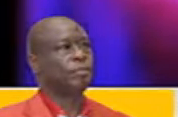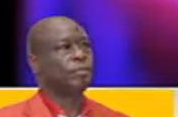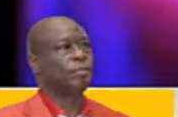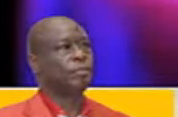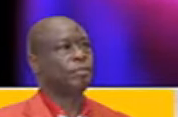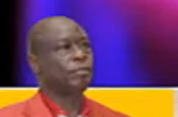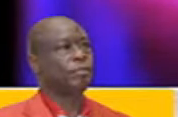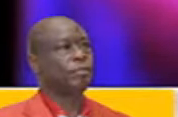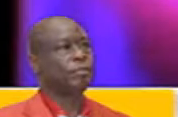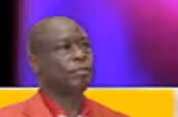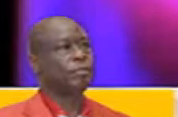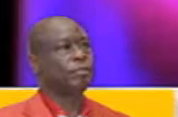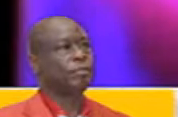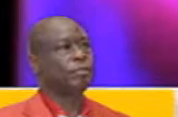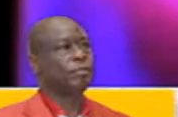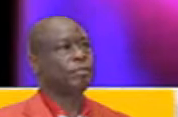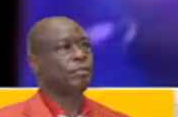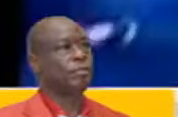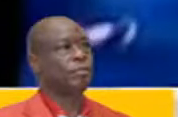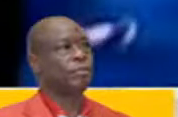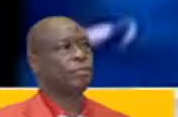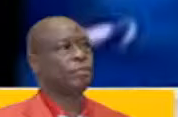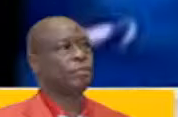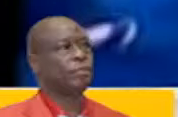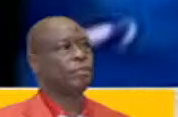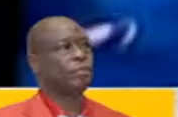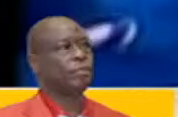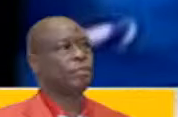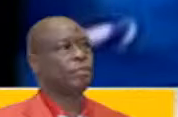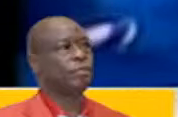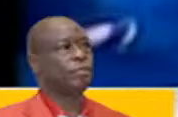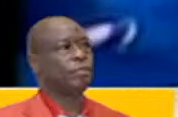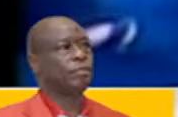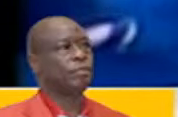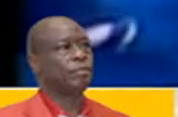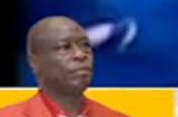suspend devolution in Nairobi from anywhere. A stop.